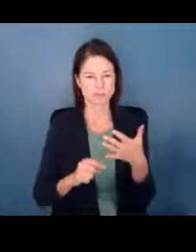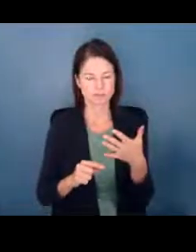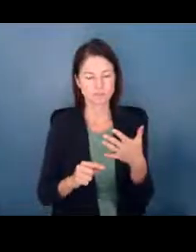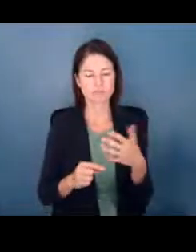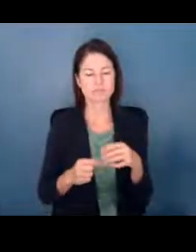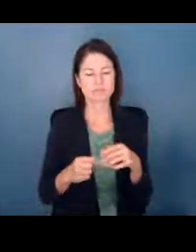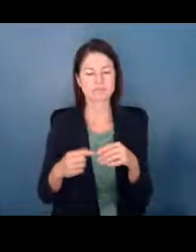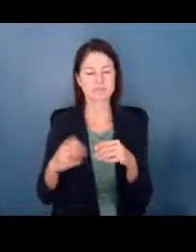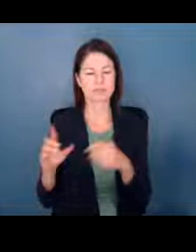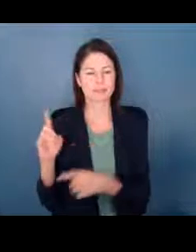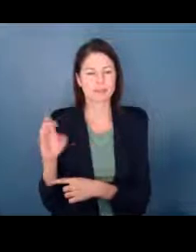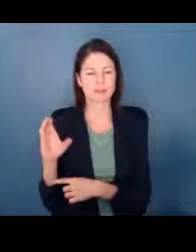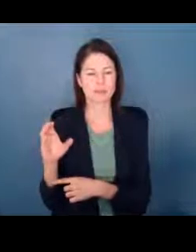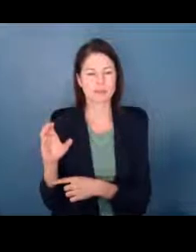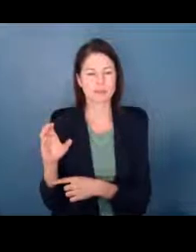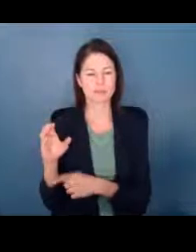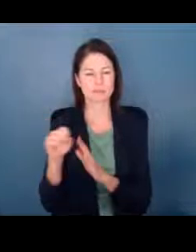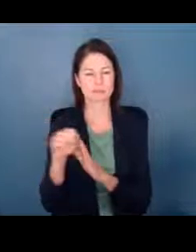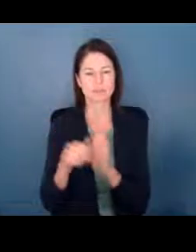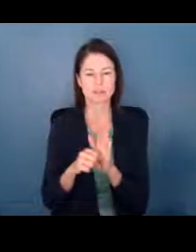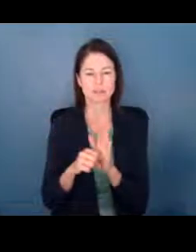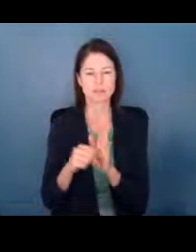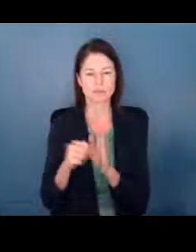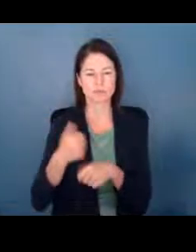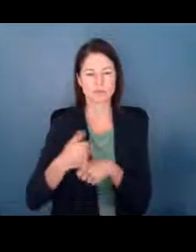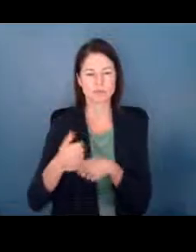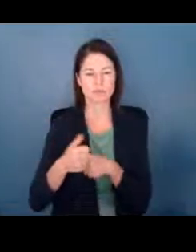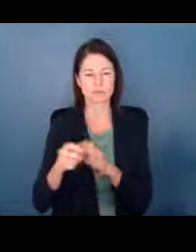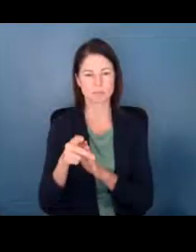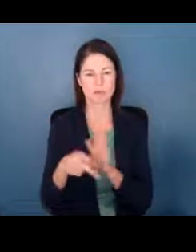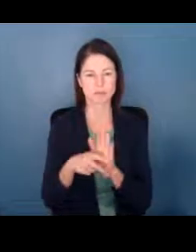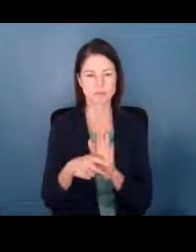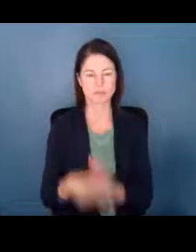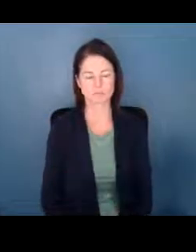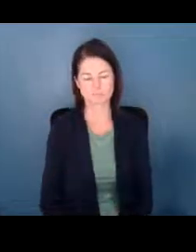document for state transportation policy.